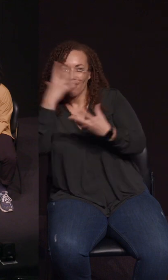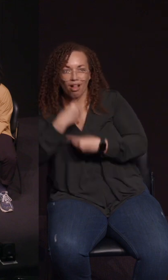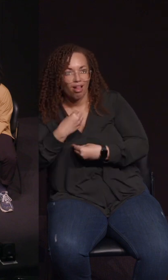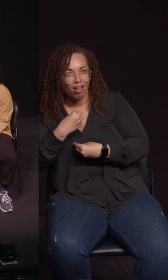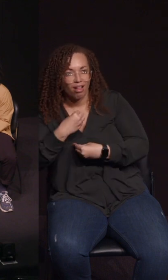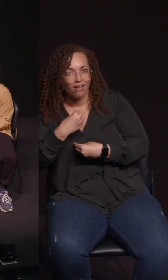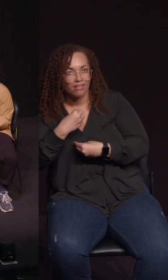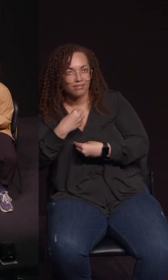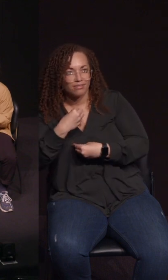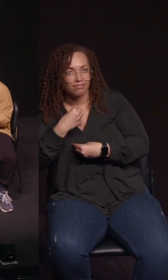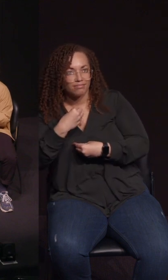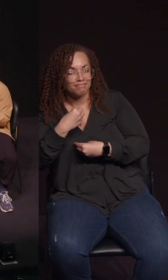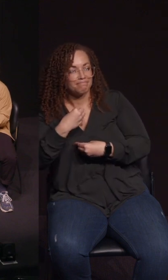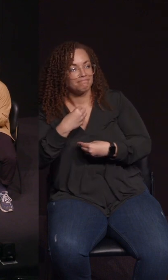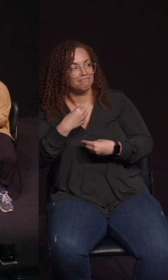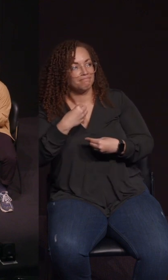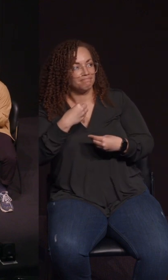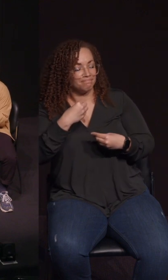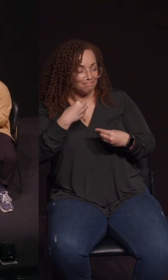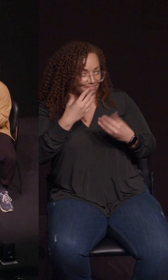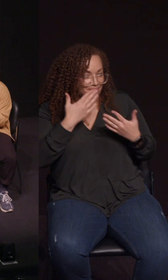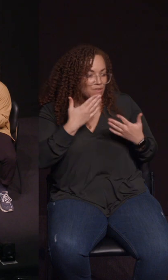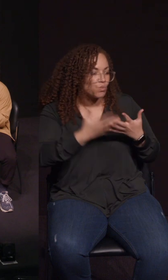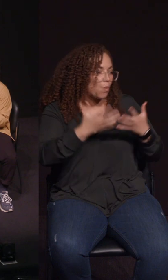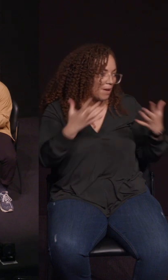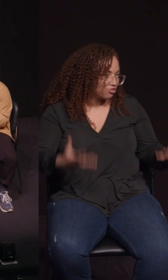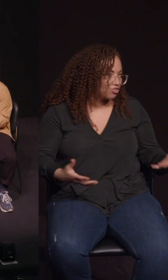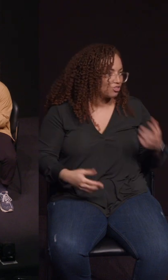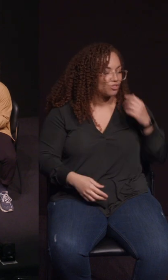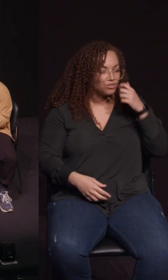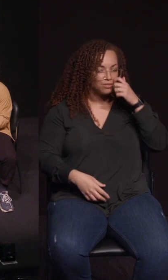that. So thank you so much. Thank you.